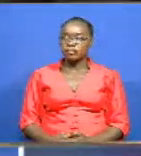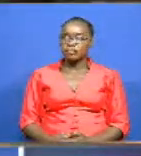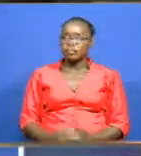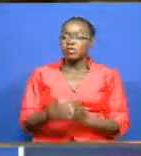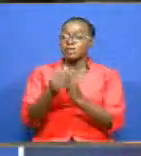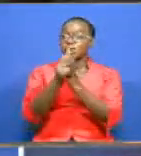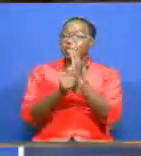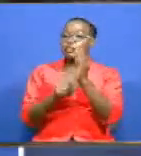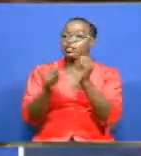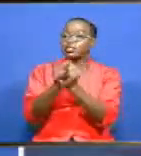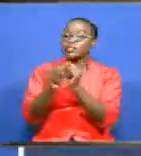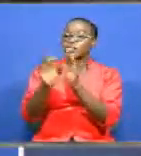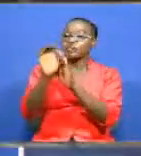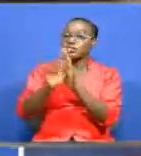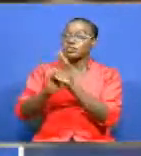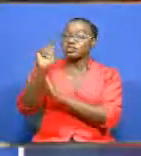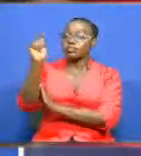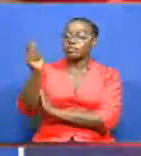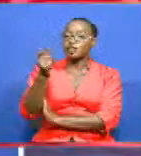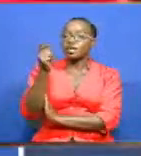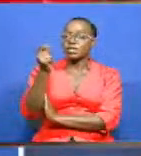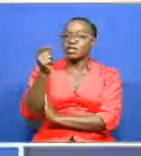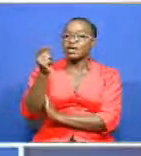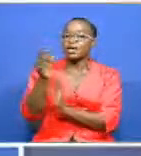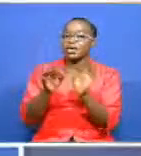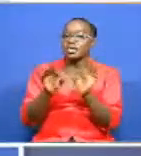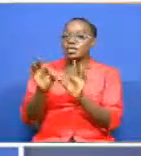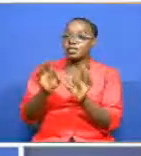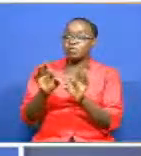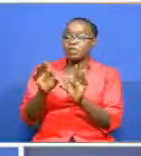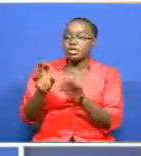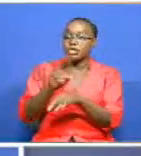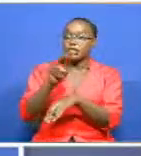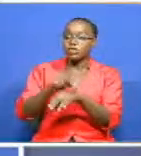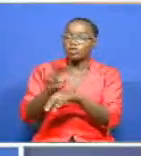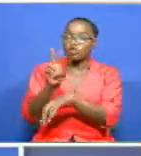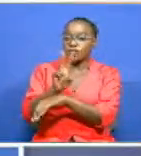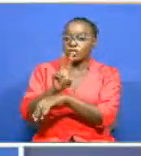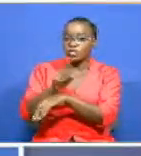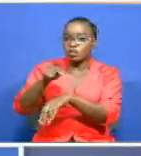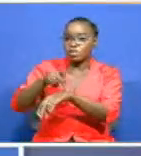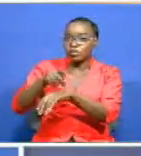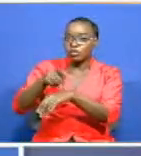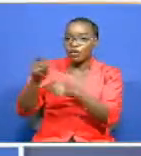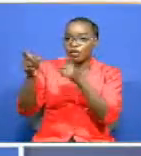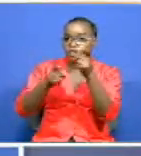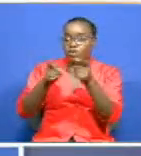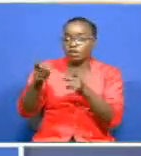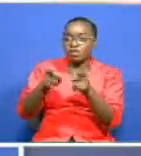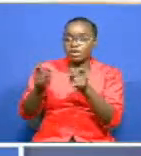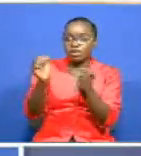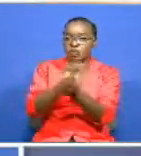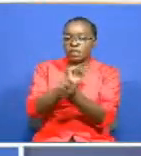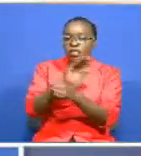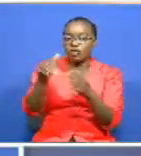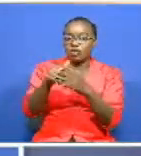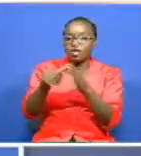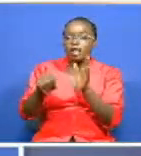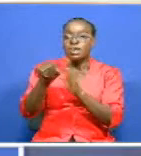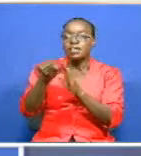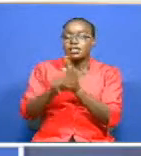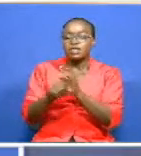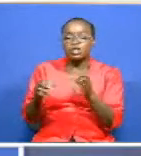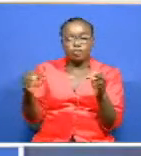Article 10 of the Constitution of Kenya stipulates the national values and principles of governance that bind all state organs,